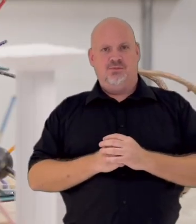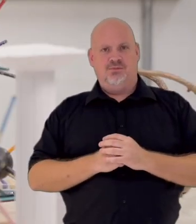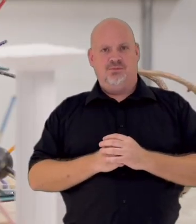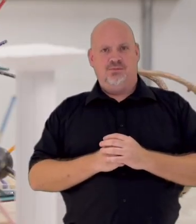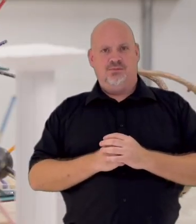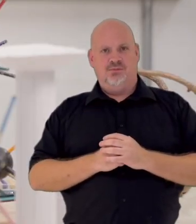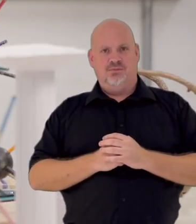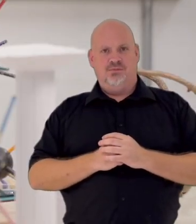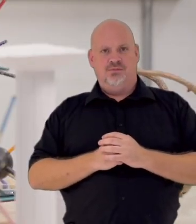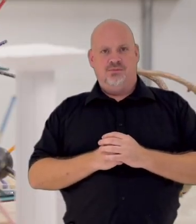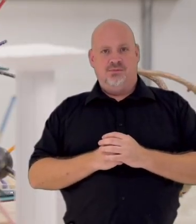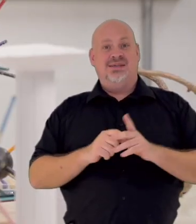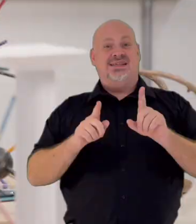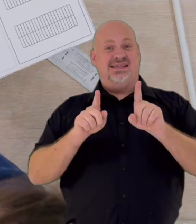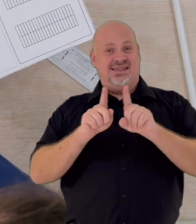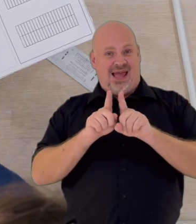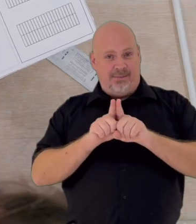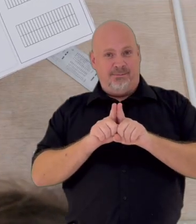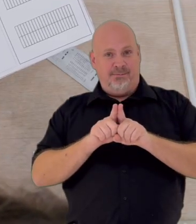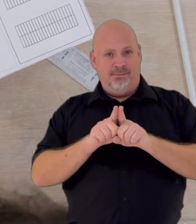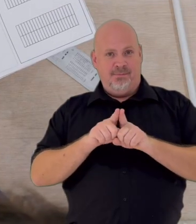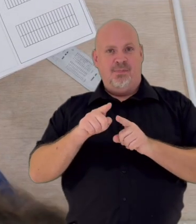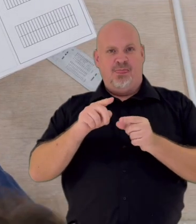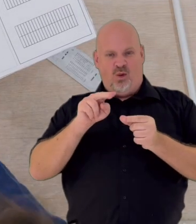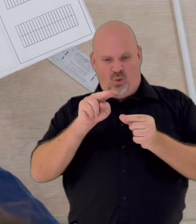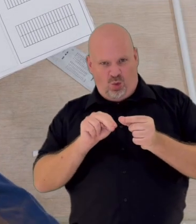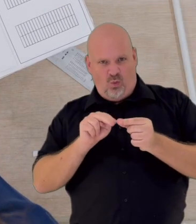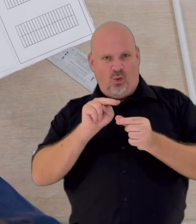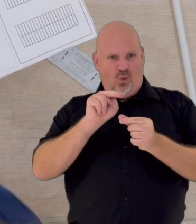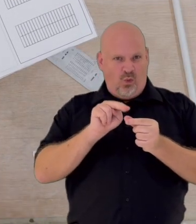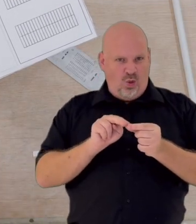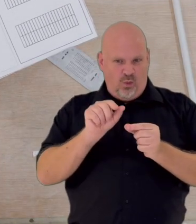And then the same with this bit. Bit of glue on there